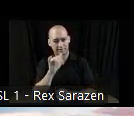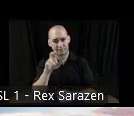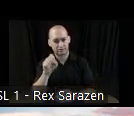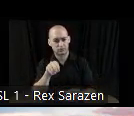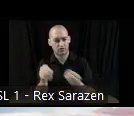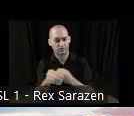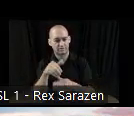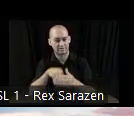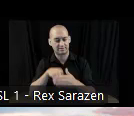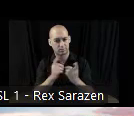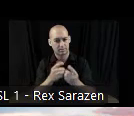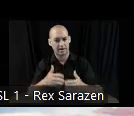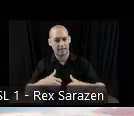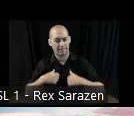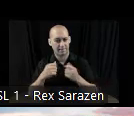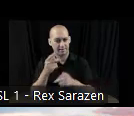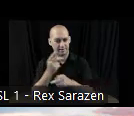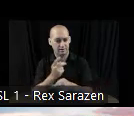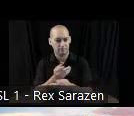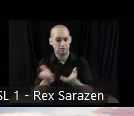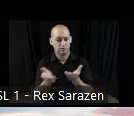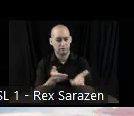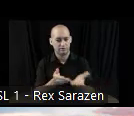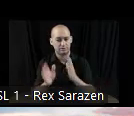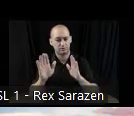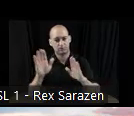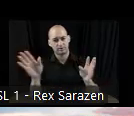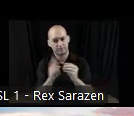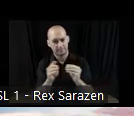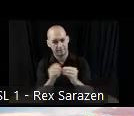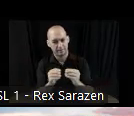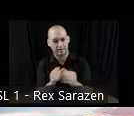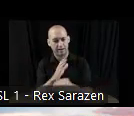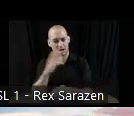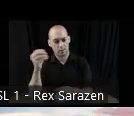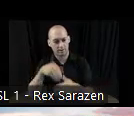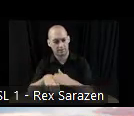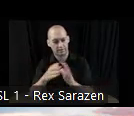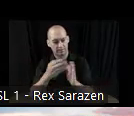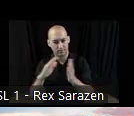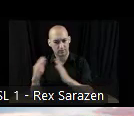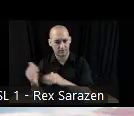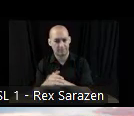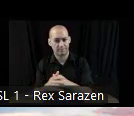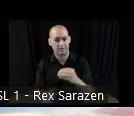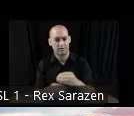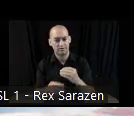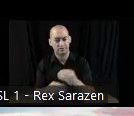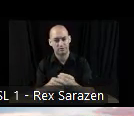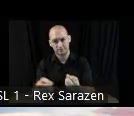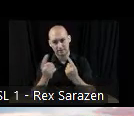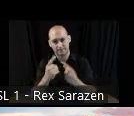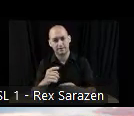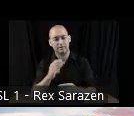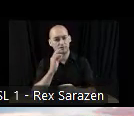Healthcare Services. So a great event out in the community. Also upcoming is a Tribal